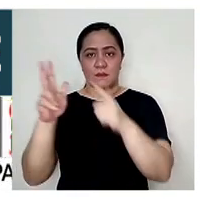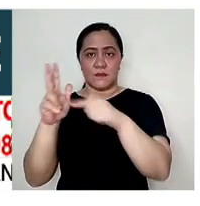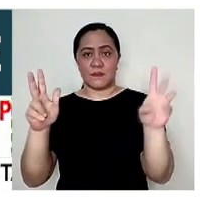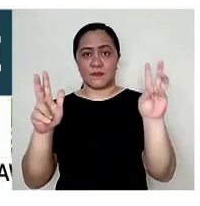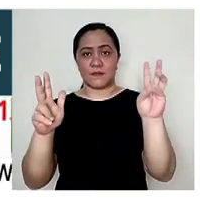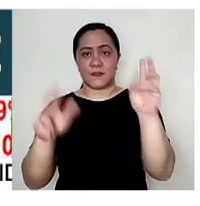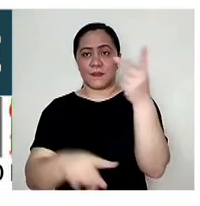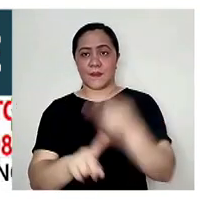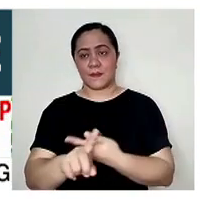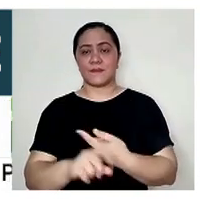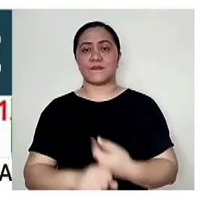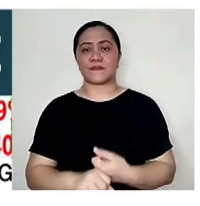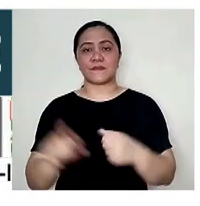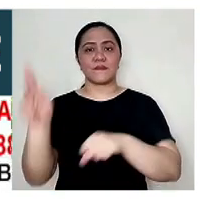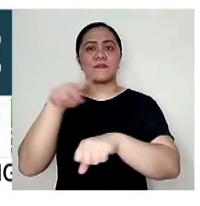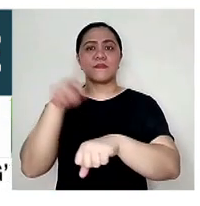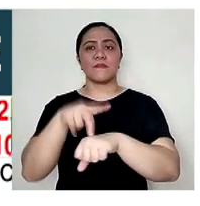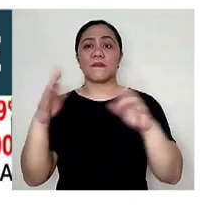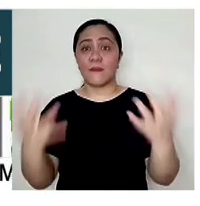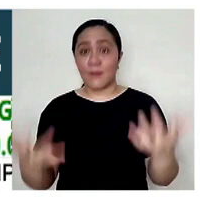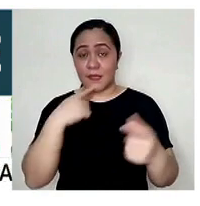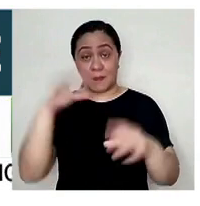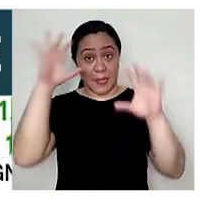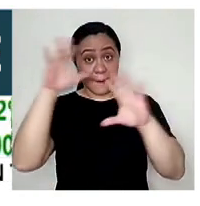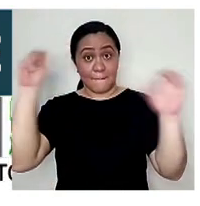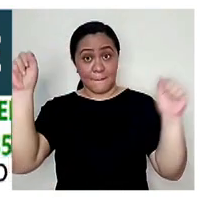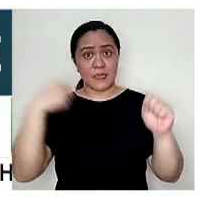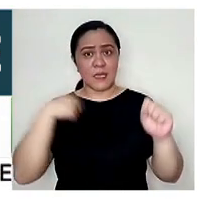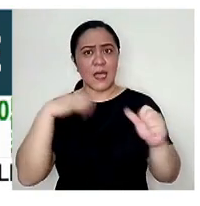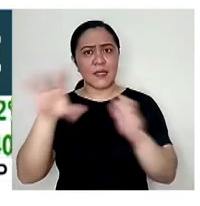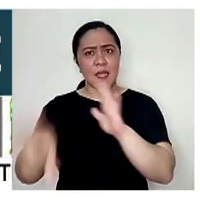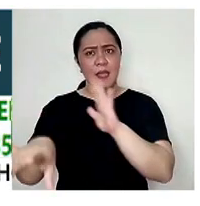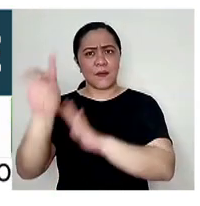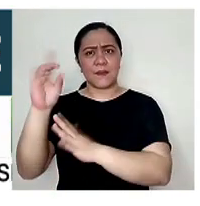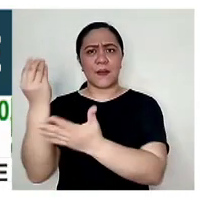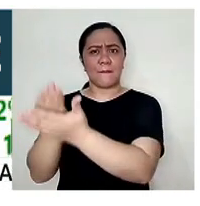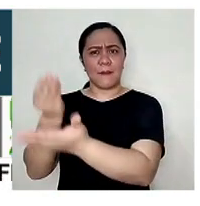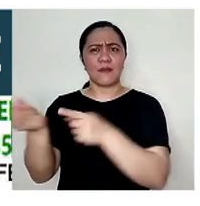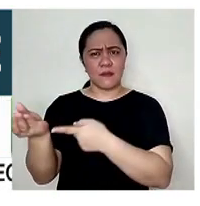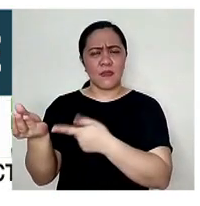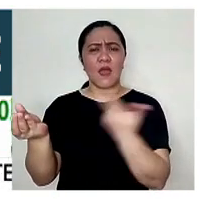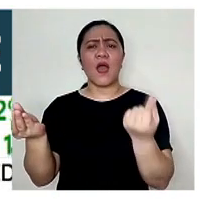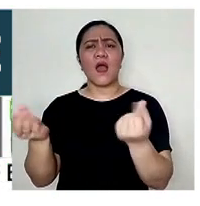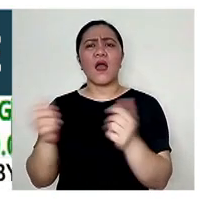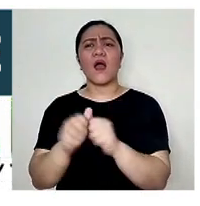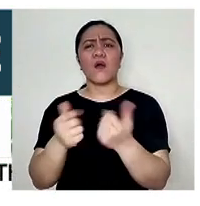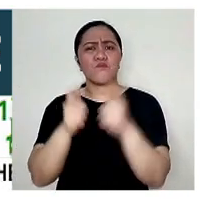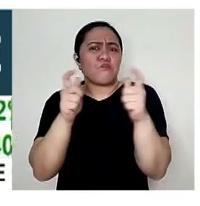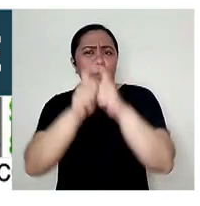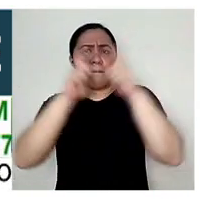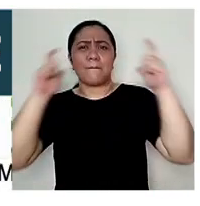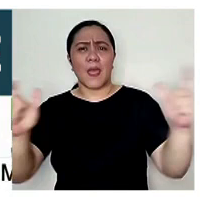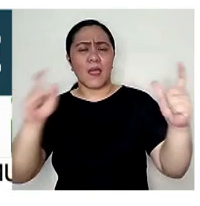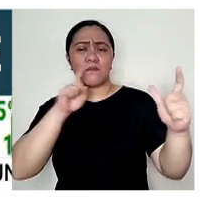in the Philippines, the president has said that he has found the funds for mass vaccination. How massive will this undertaking be?